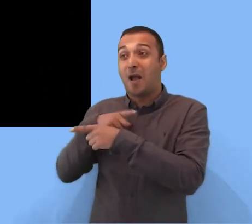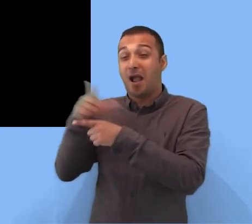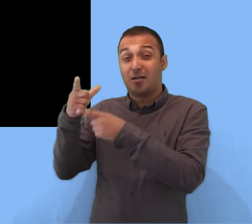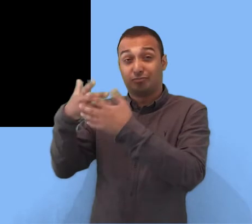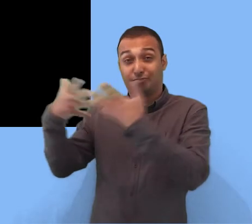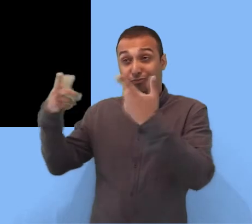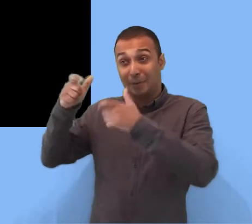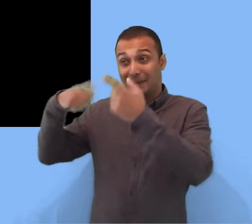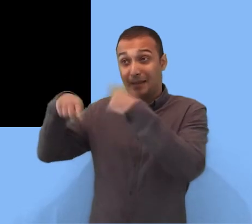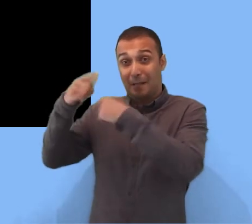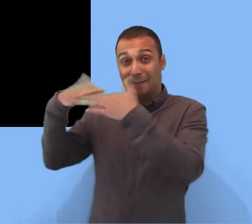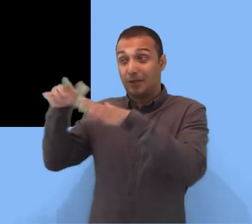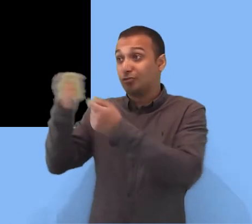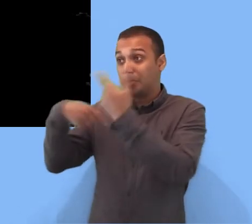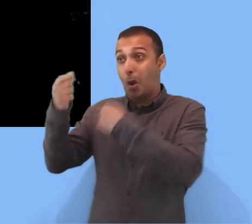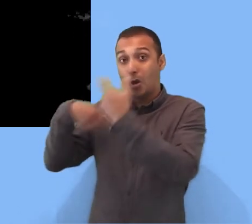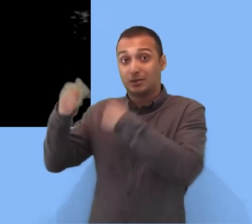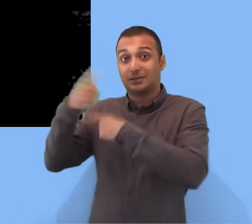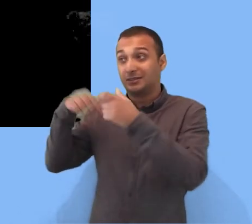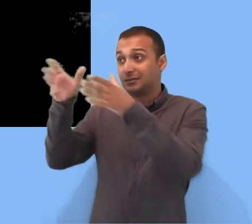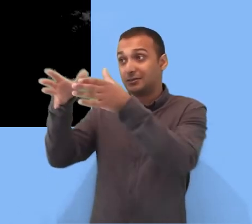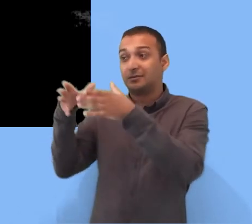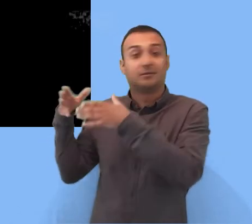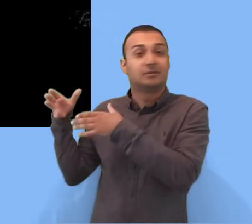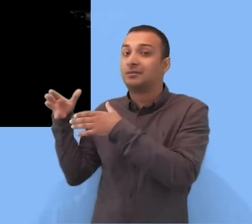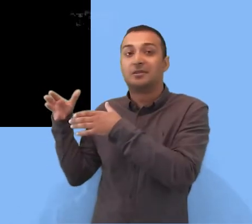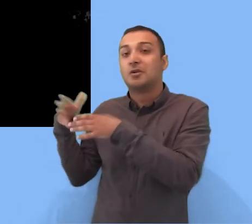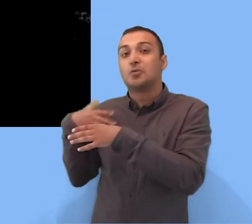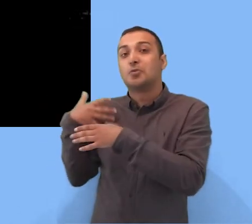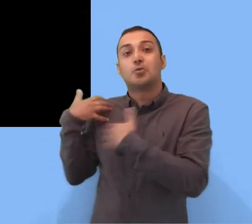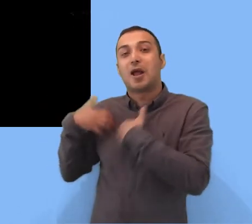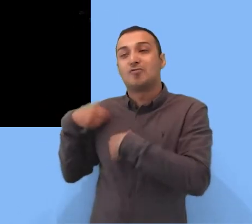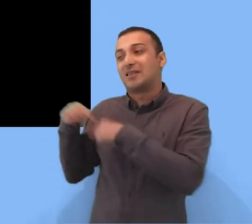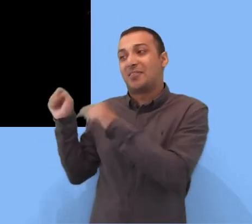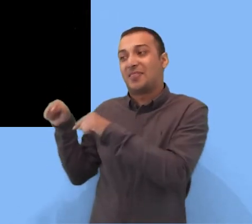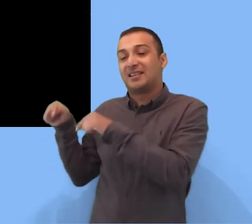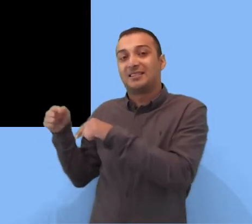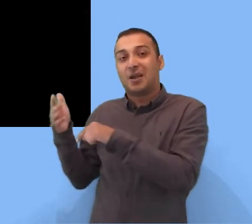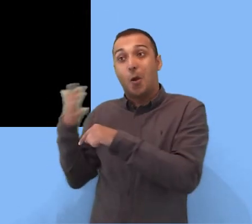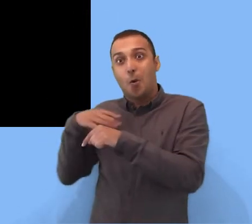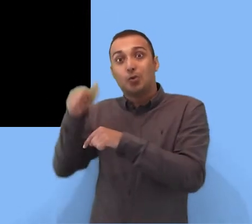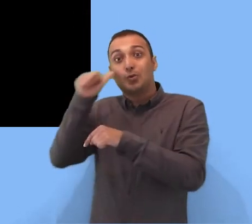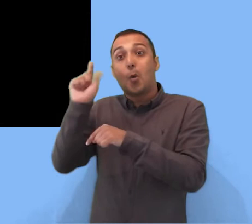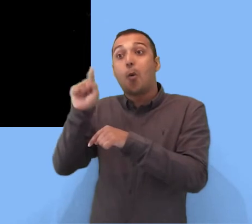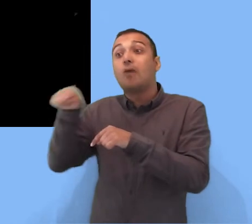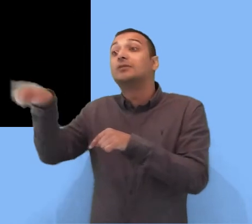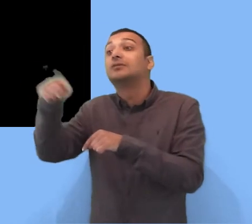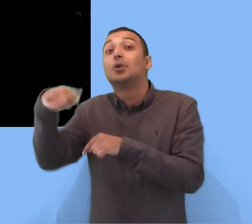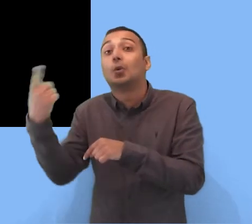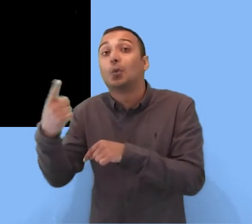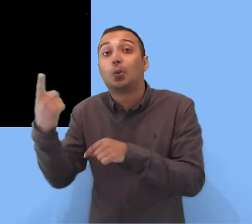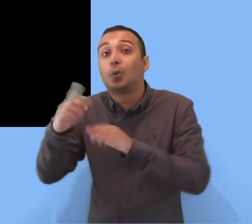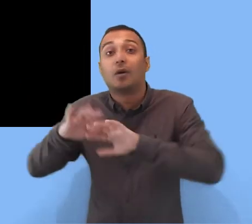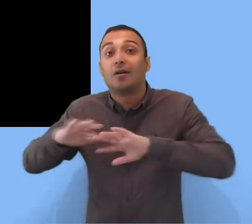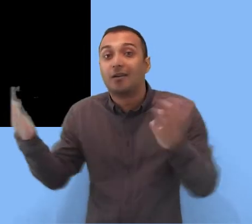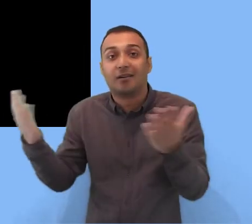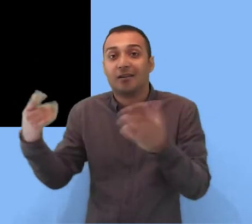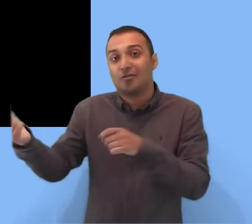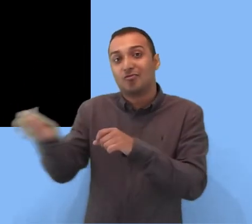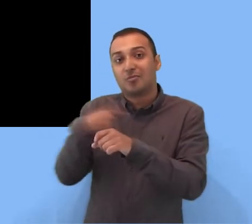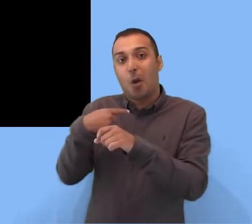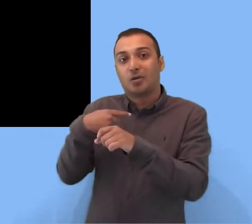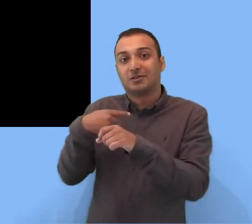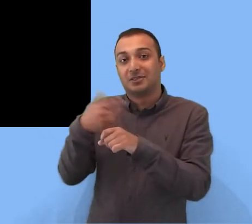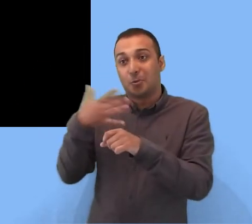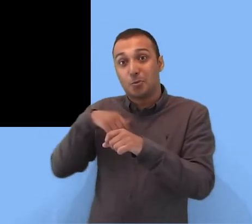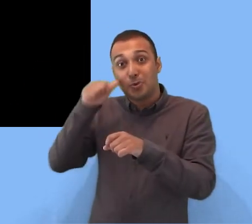said, those are the ones we're not interested in. Now, who else have we got, and how are we going to find out what they think about things? I just thought it was an interesting approach. Another little